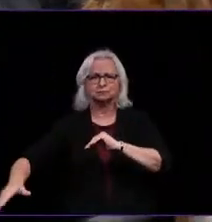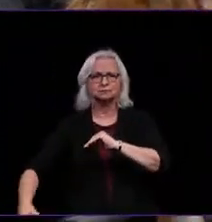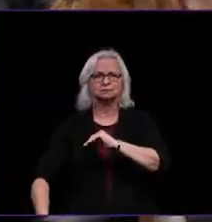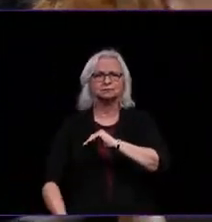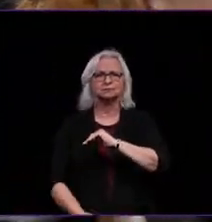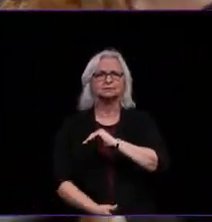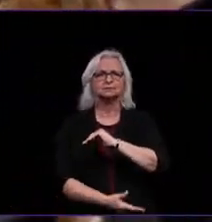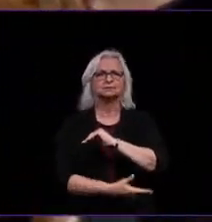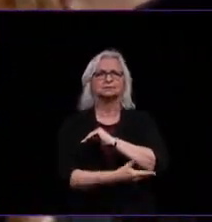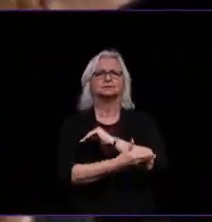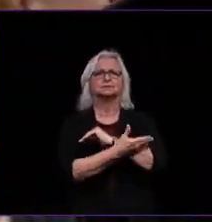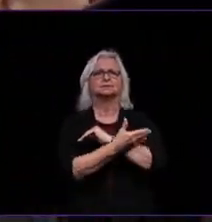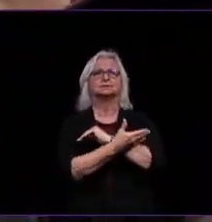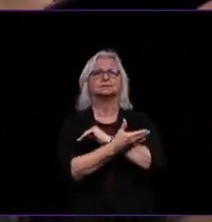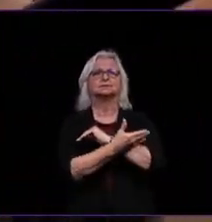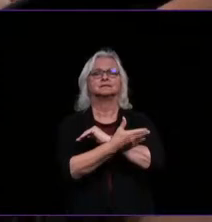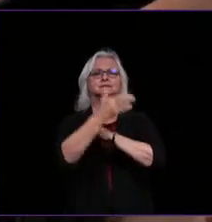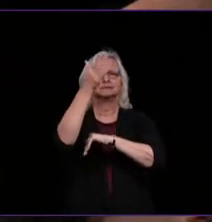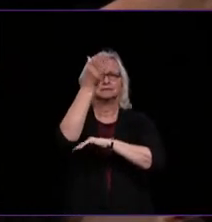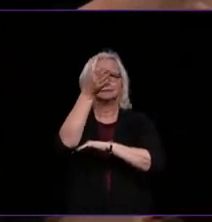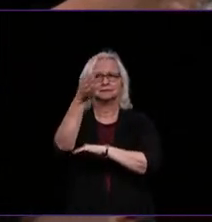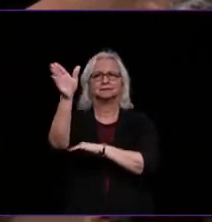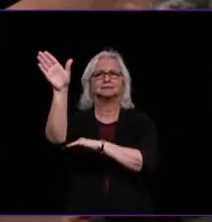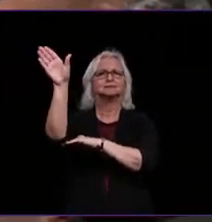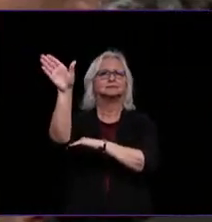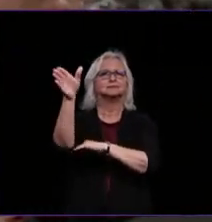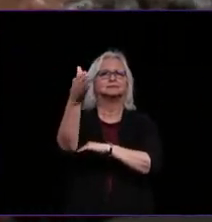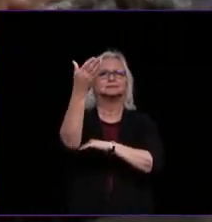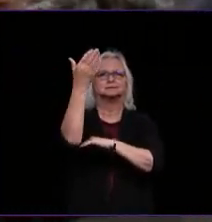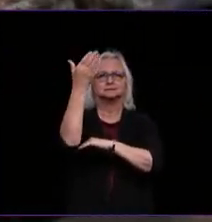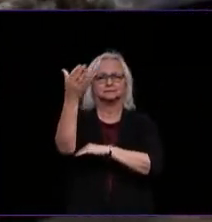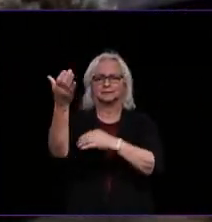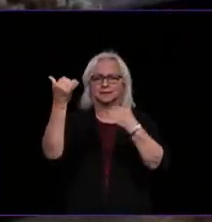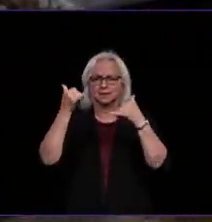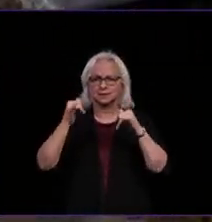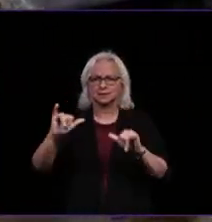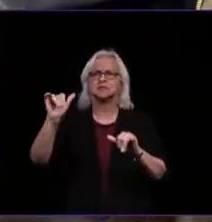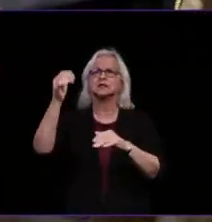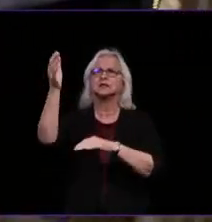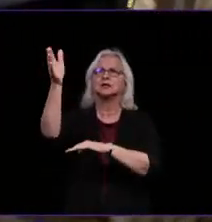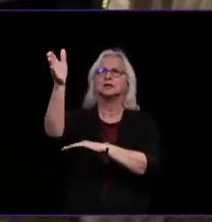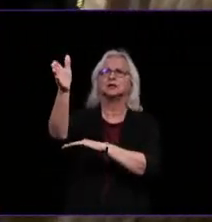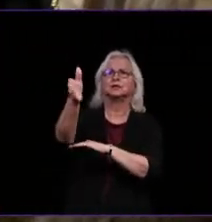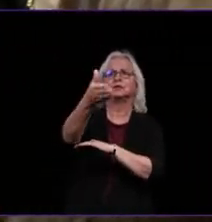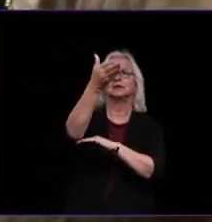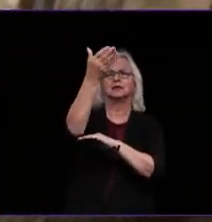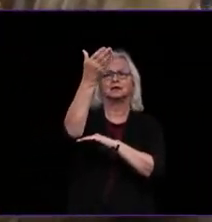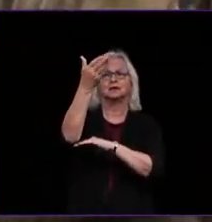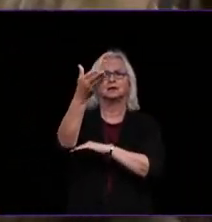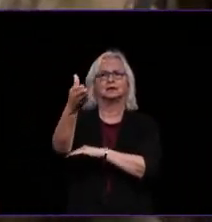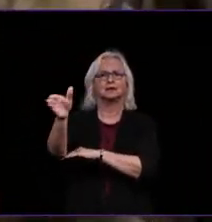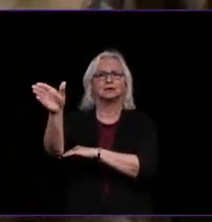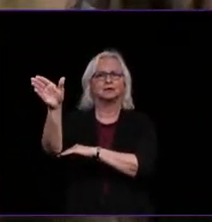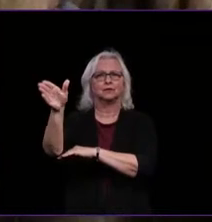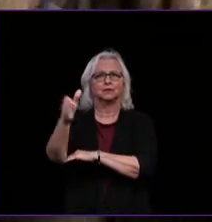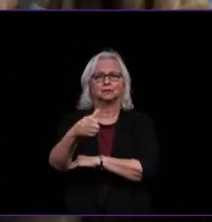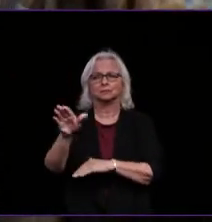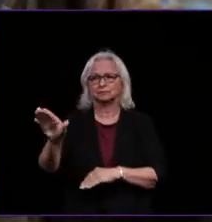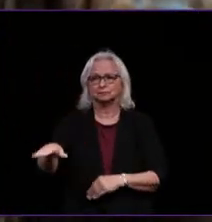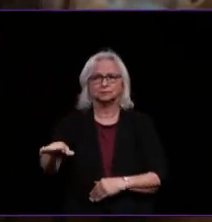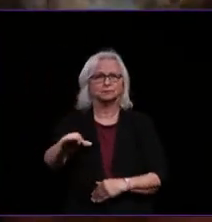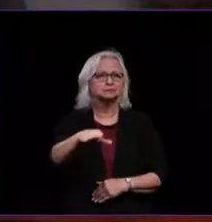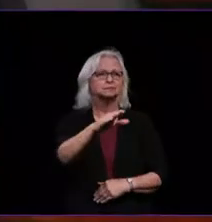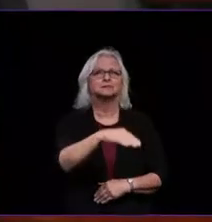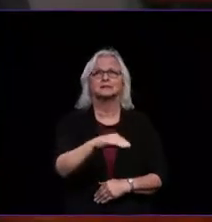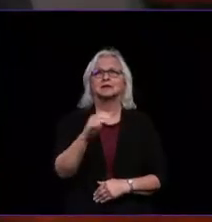the night that our flag was still there.